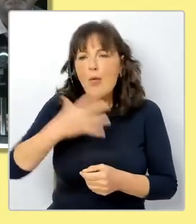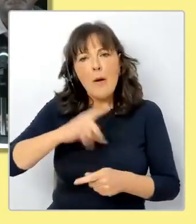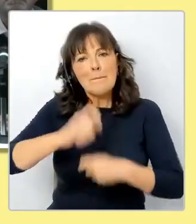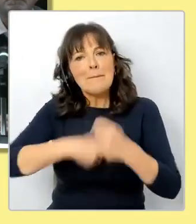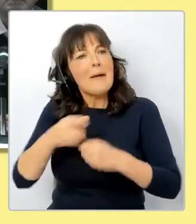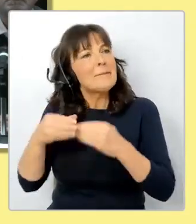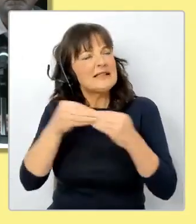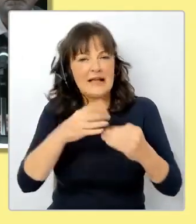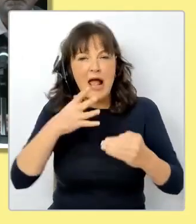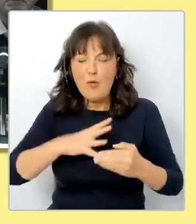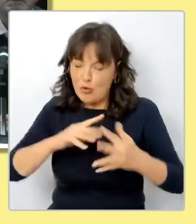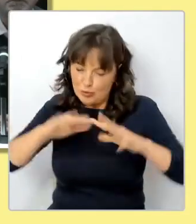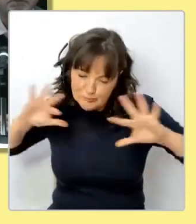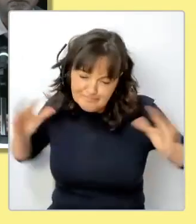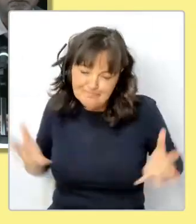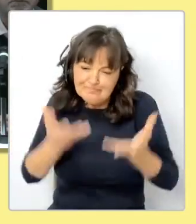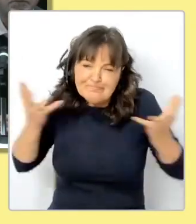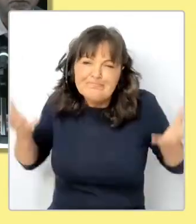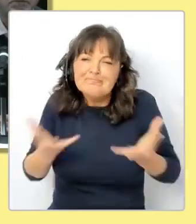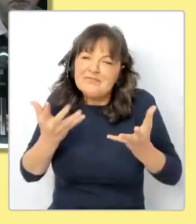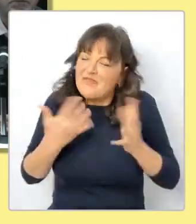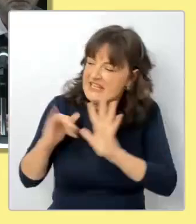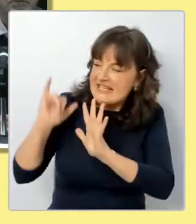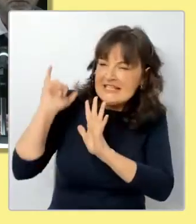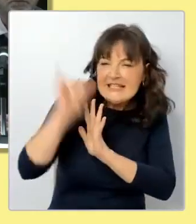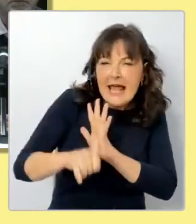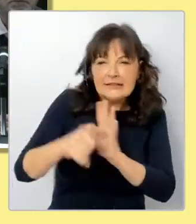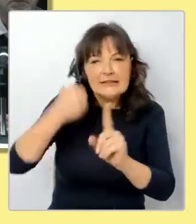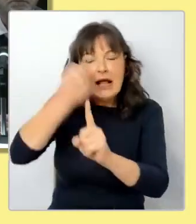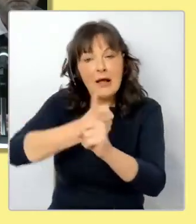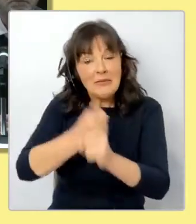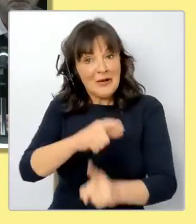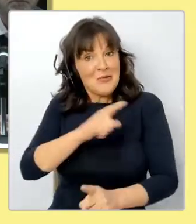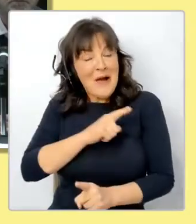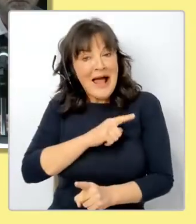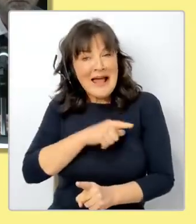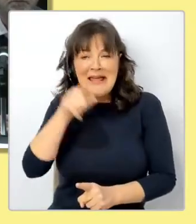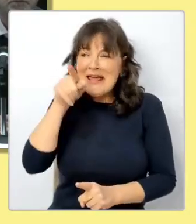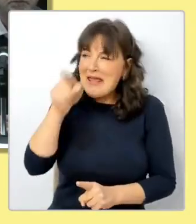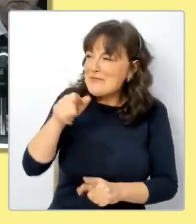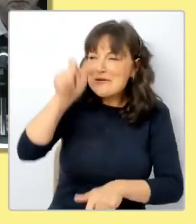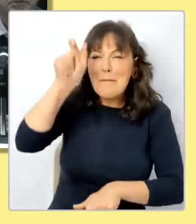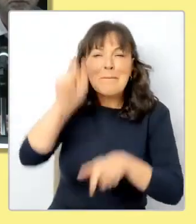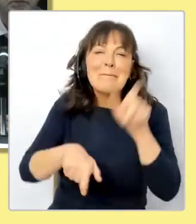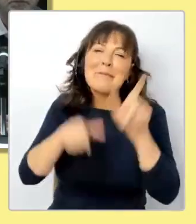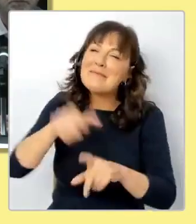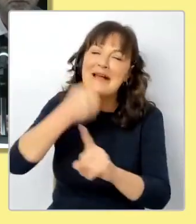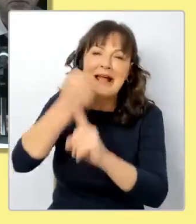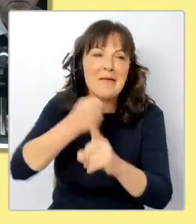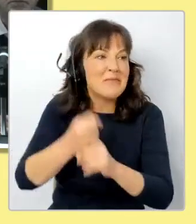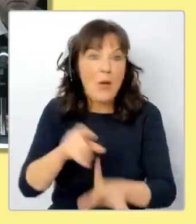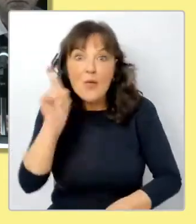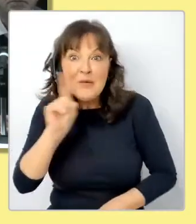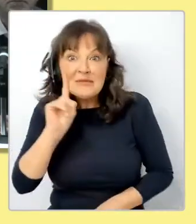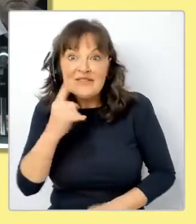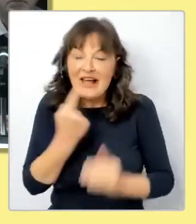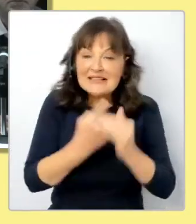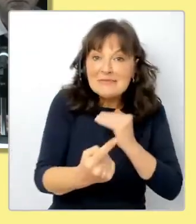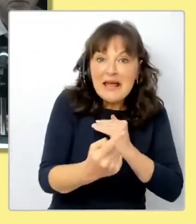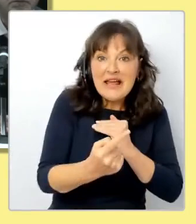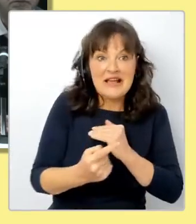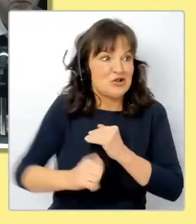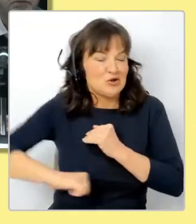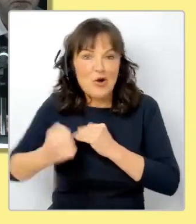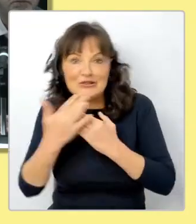of the Yes campaign was it was a people-led campaign. From Women for Indy, Business for Scotland, Scots Asians for